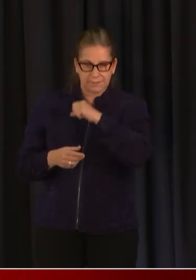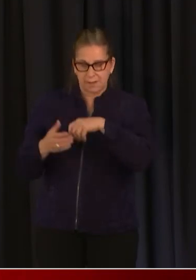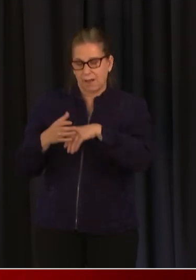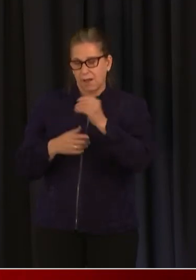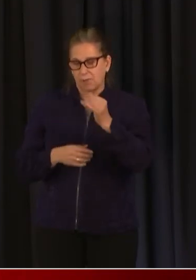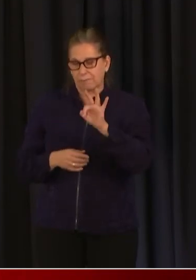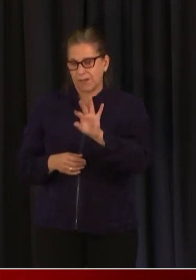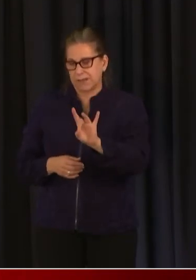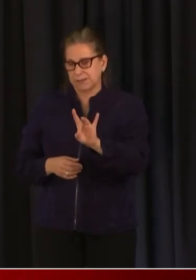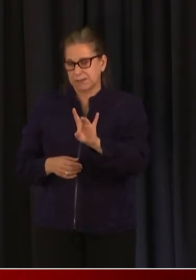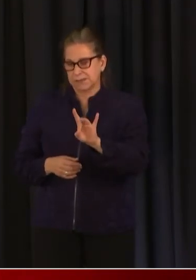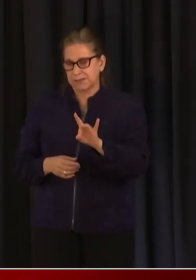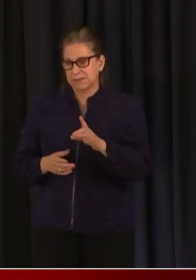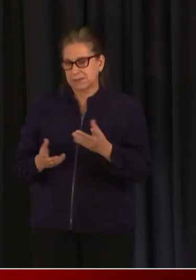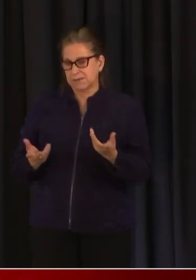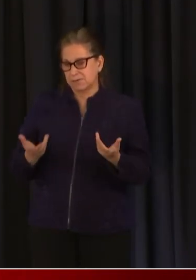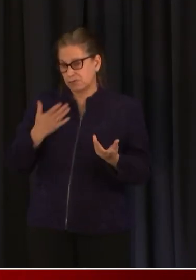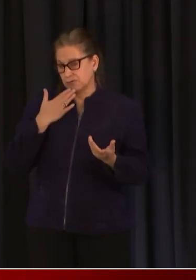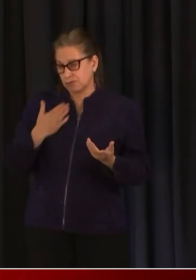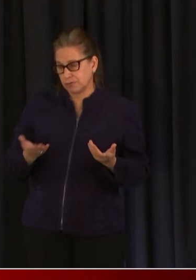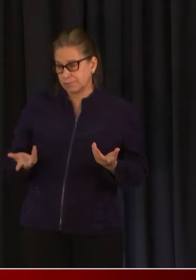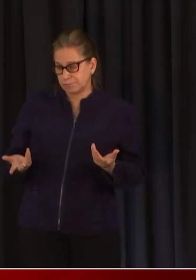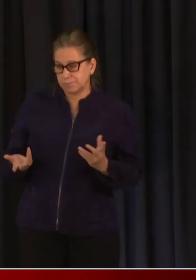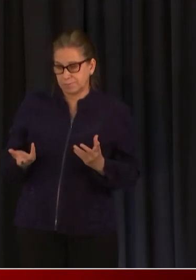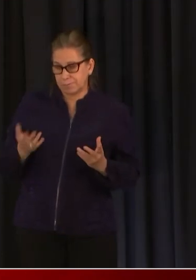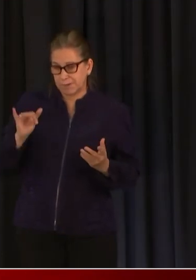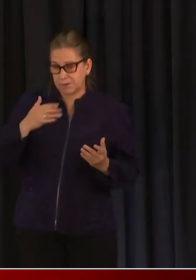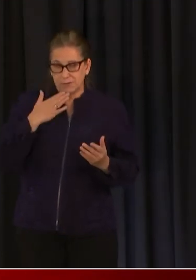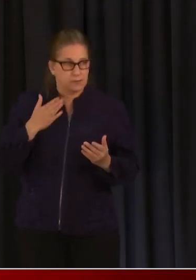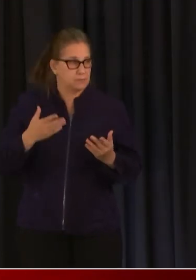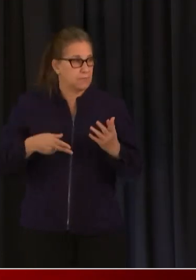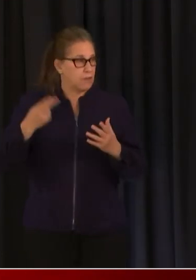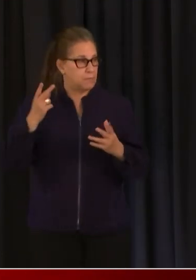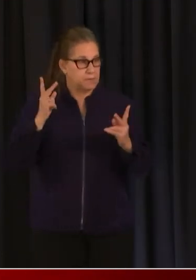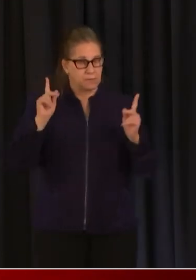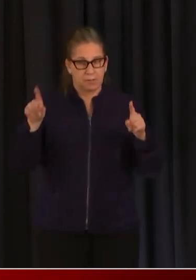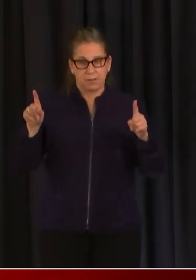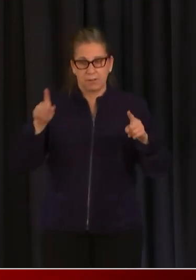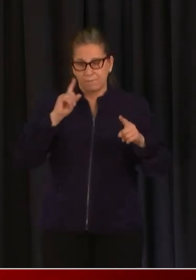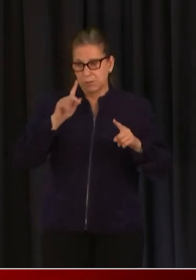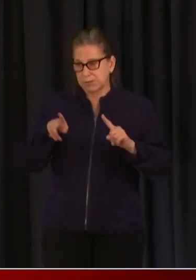are high at or above the national rate.